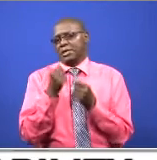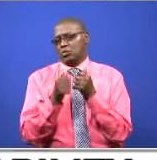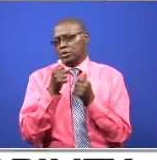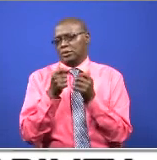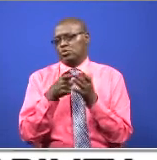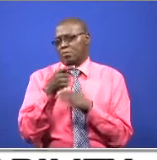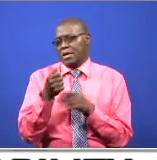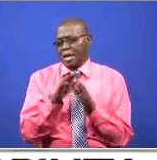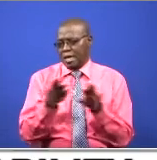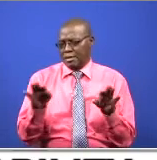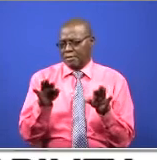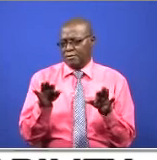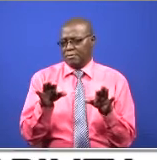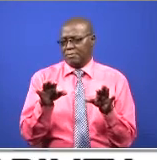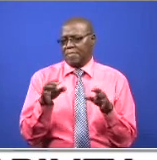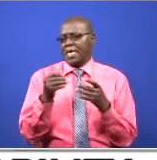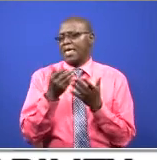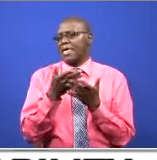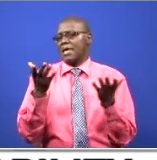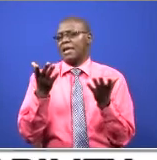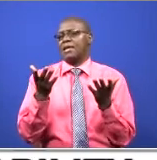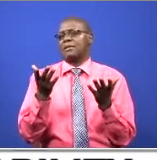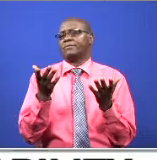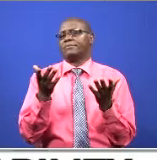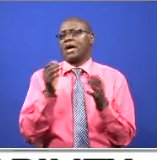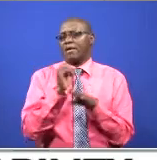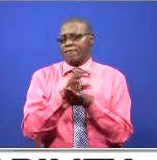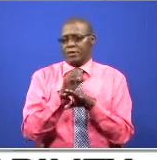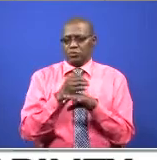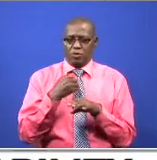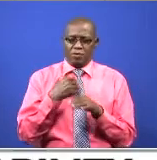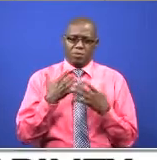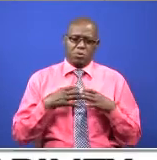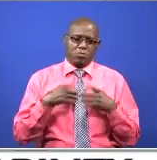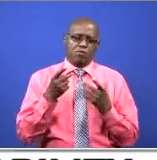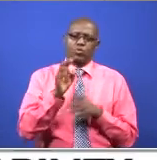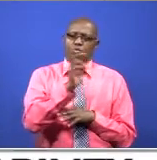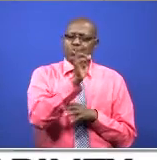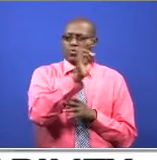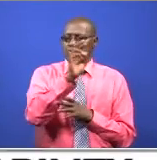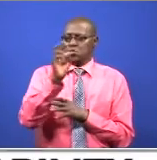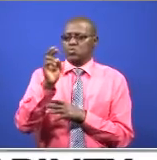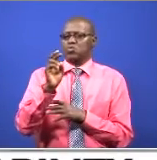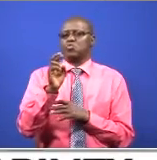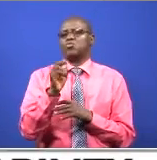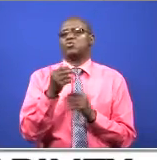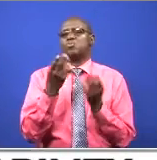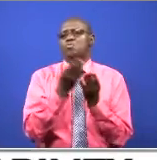Any three tips you have for people who are looking into investing in property?